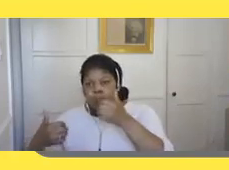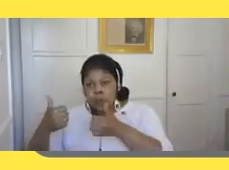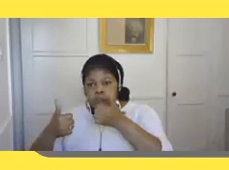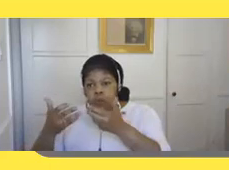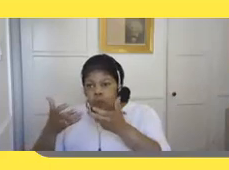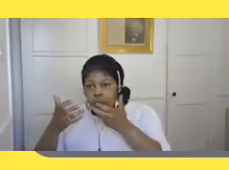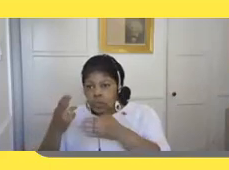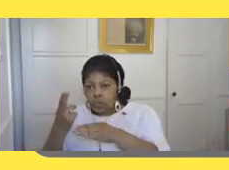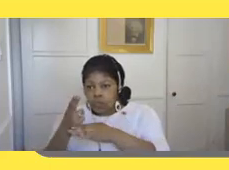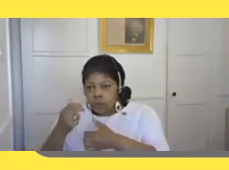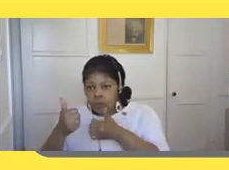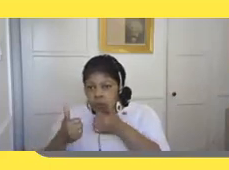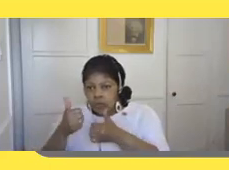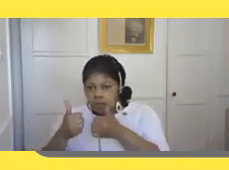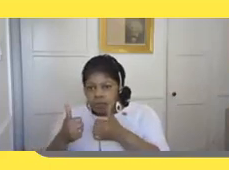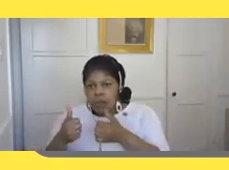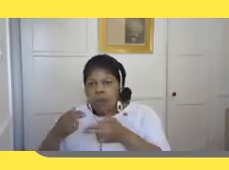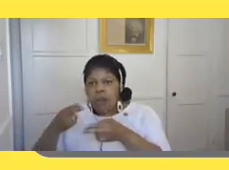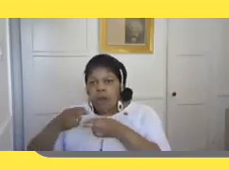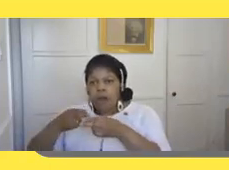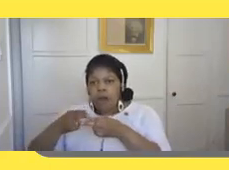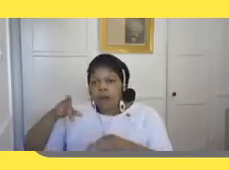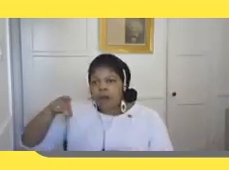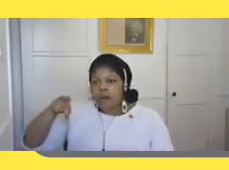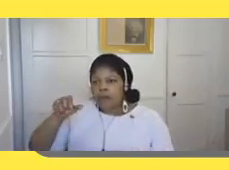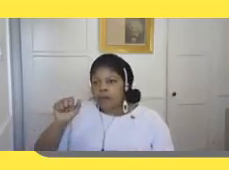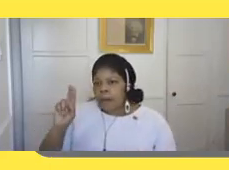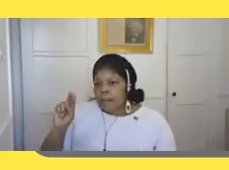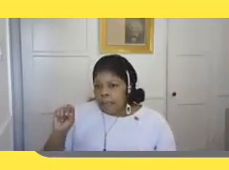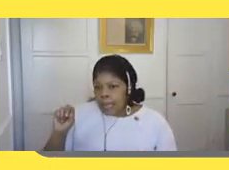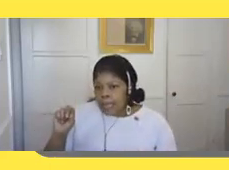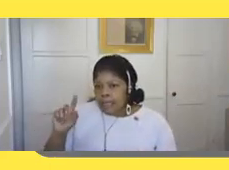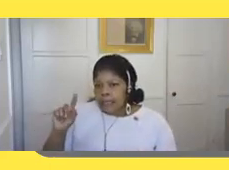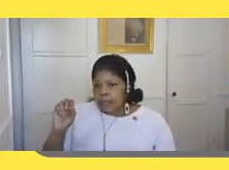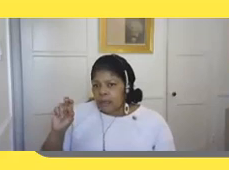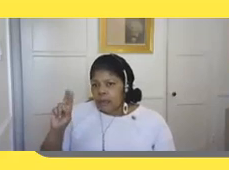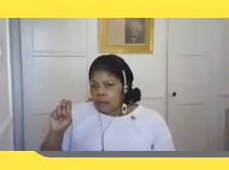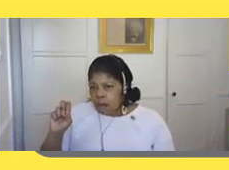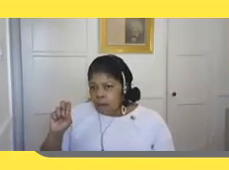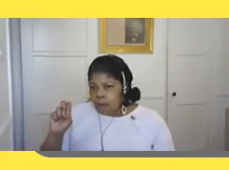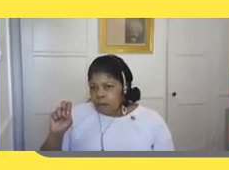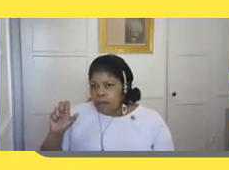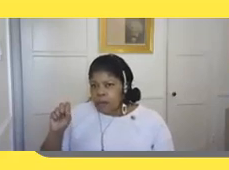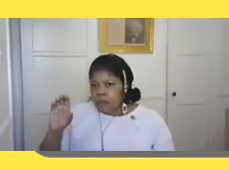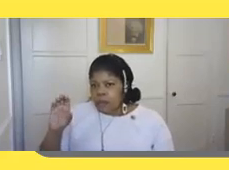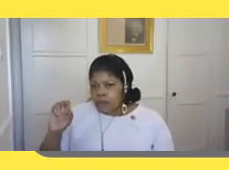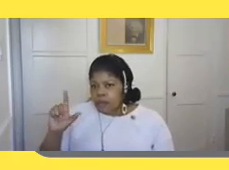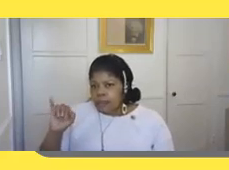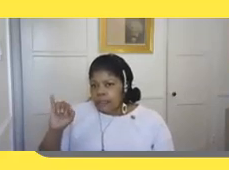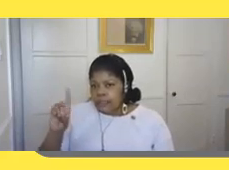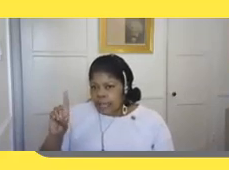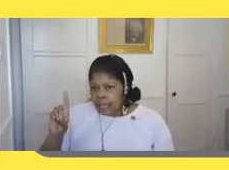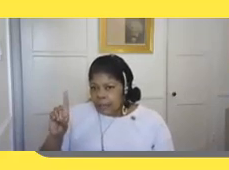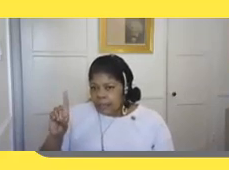here is the Pantone Solid Uncoated, I believe. I think they want uncoated, right? Or is it